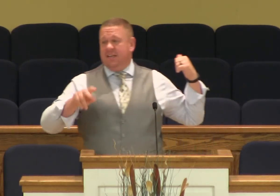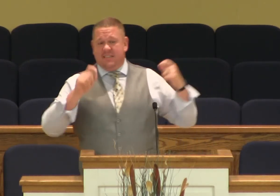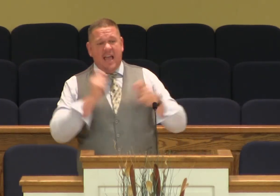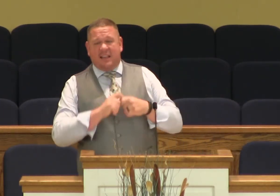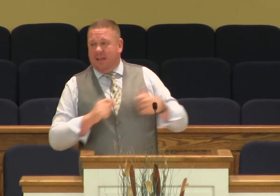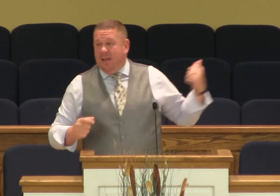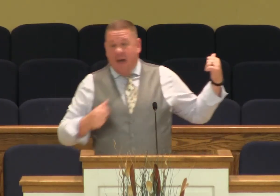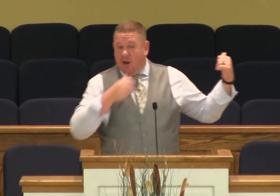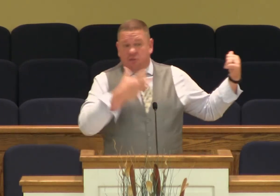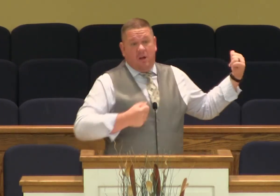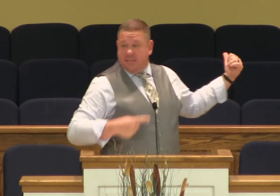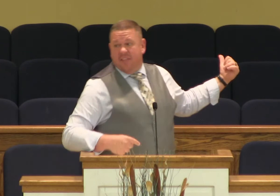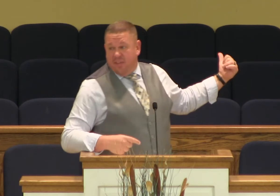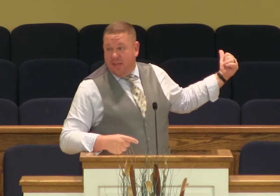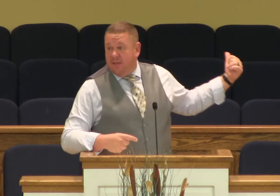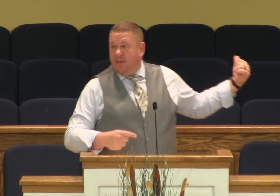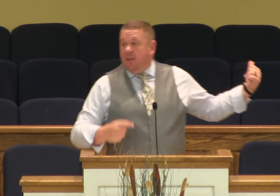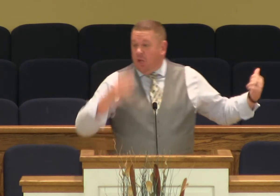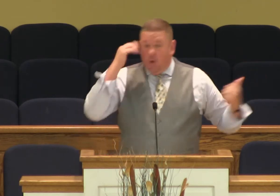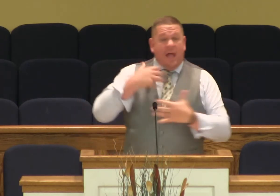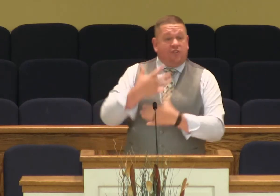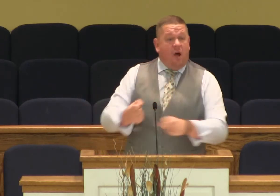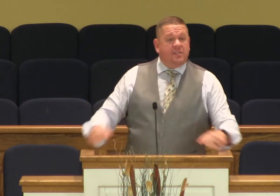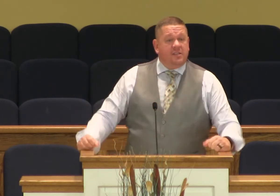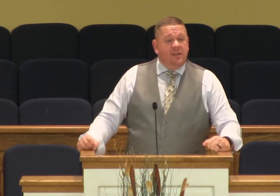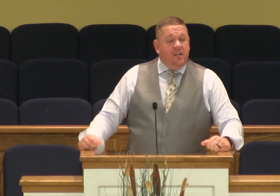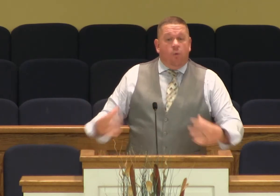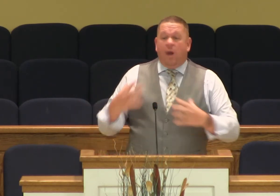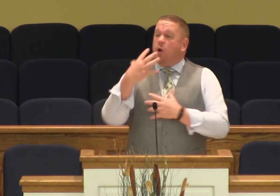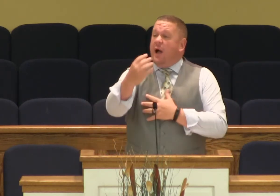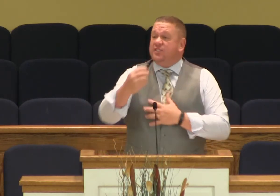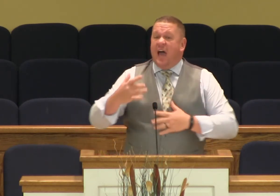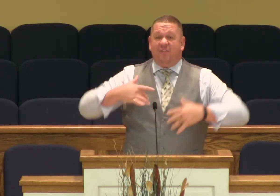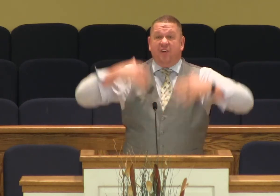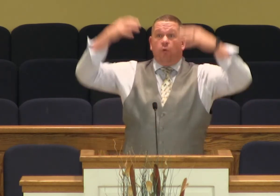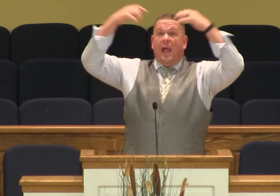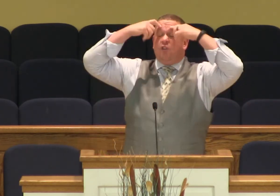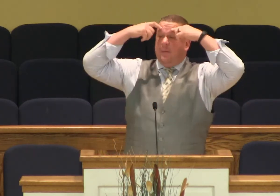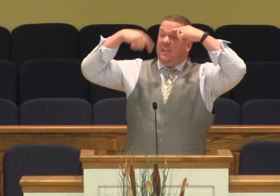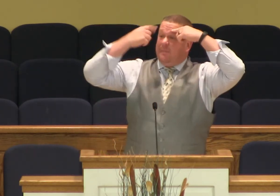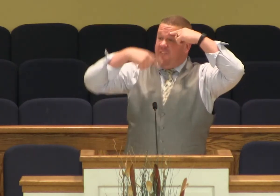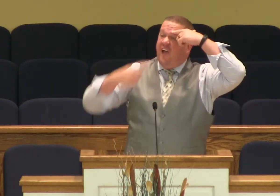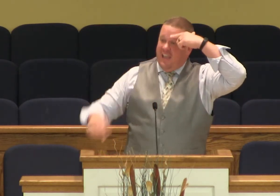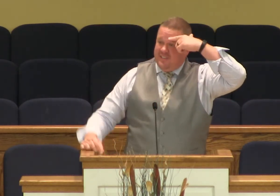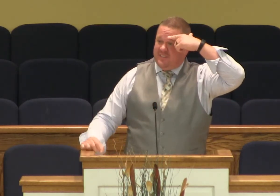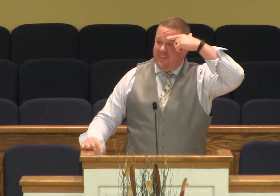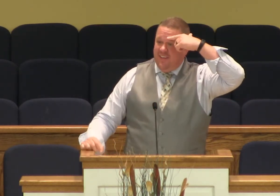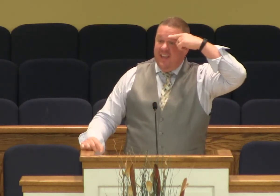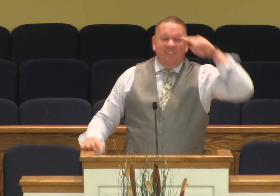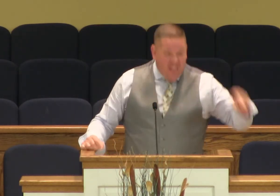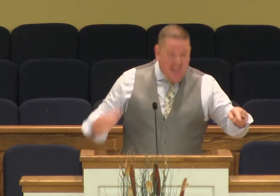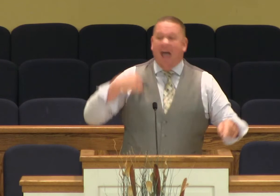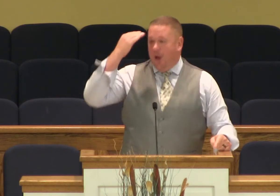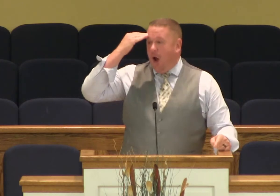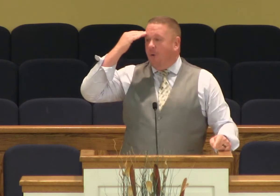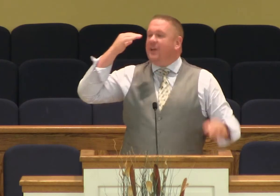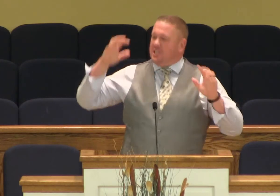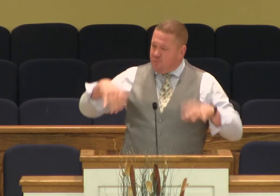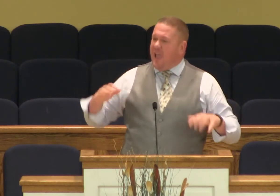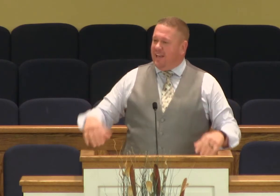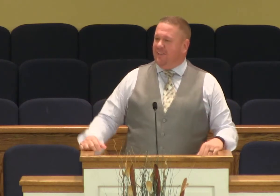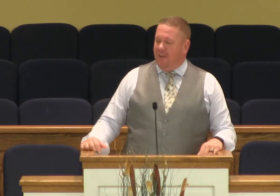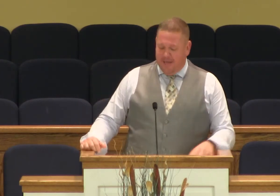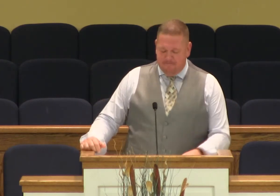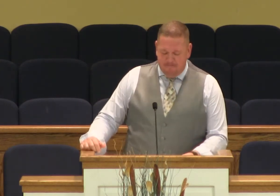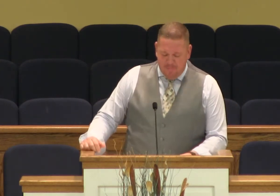predicts it exactly. I don't trust that thing. You know what I trust? When I go outside and feel the raindrops hitting my face. That I know is